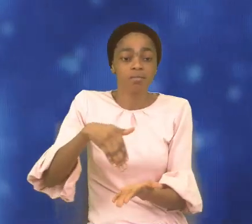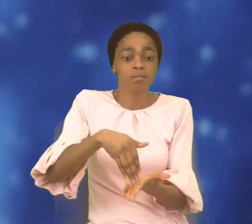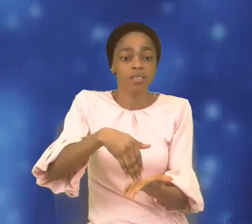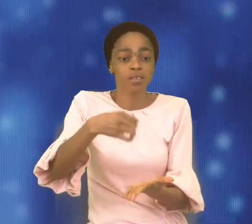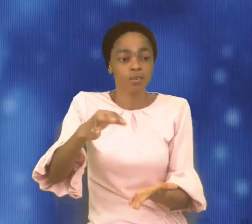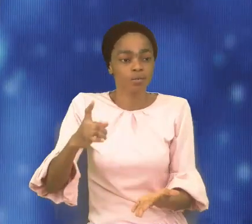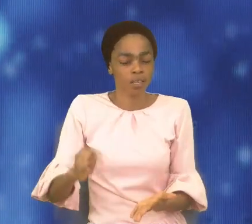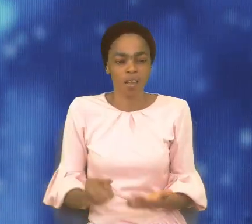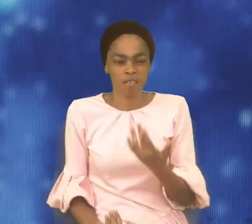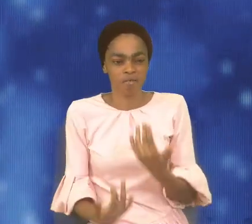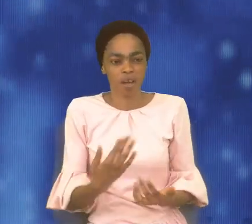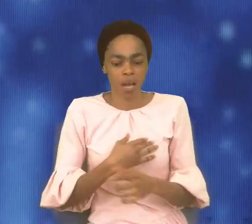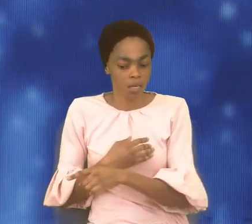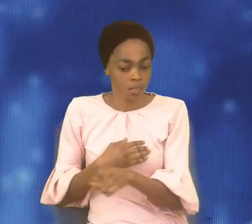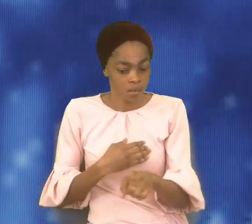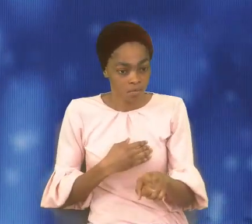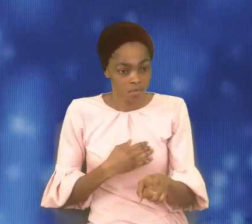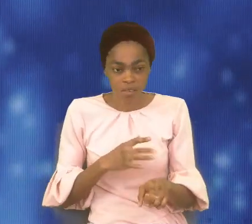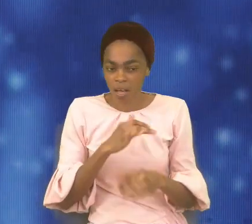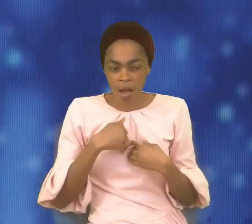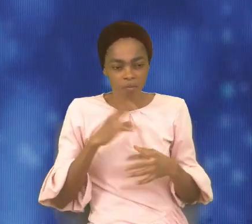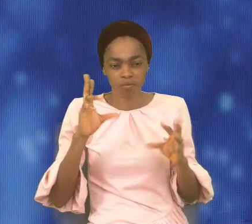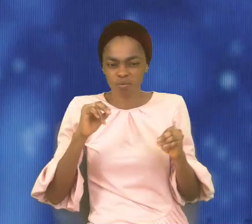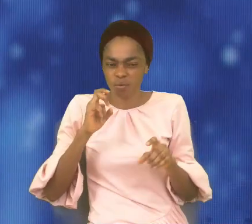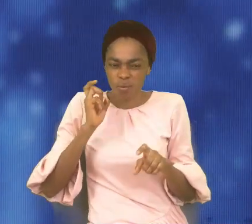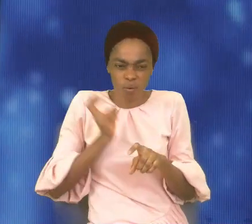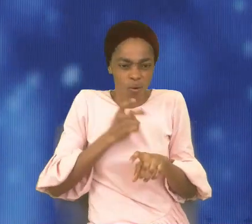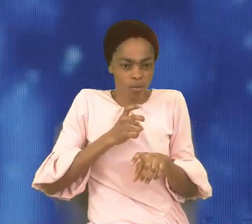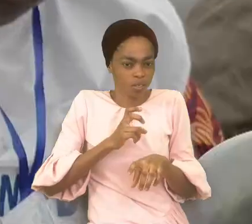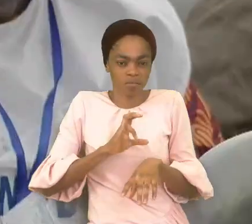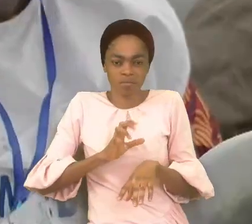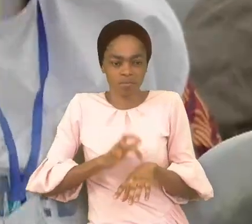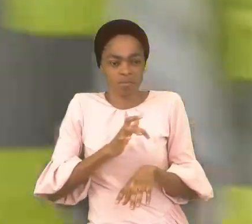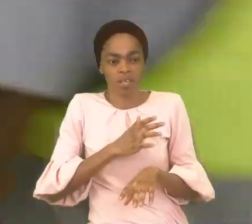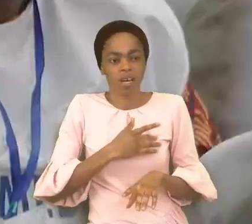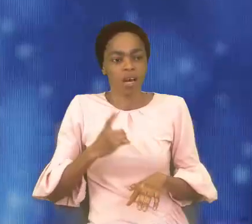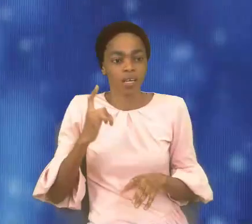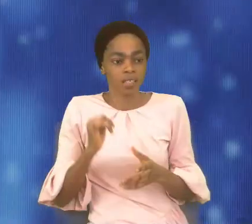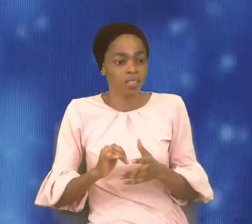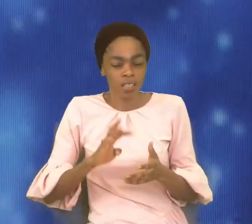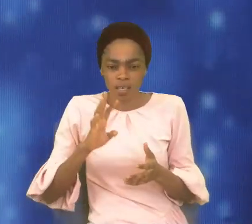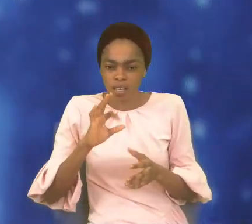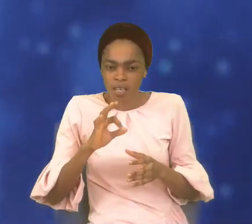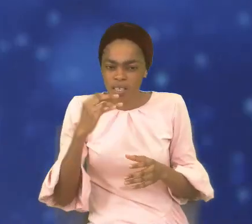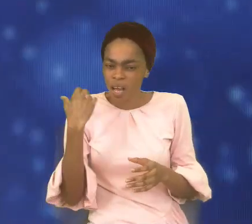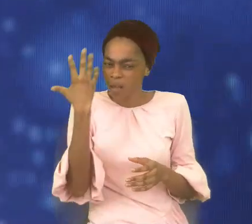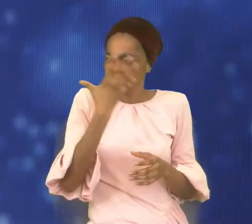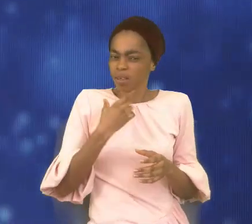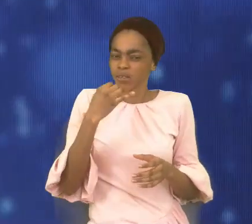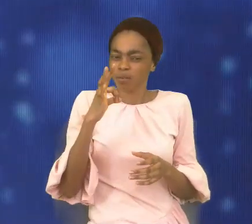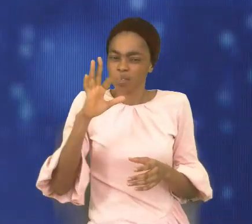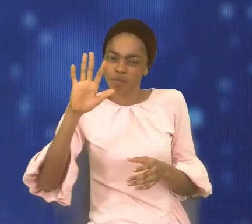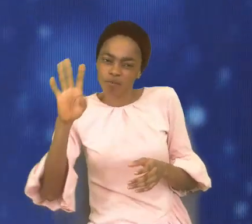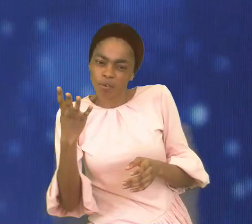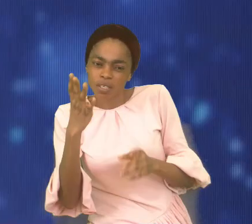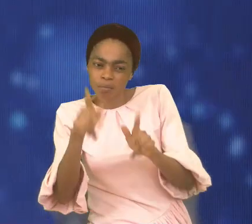form of the 4th is like the Son of God. Verse 26, then